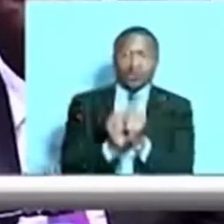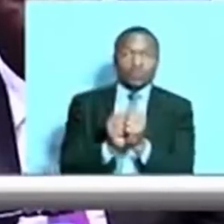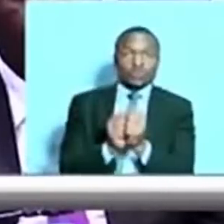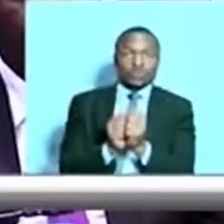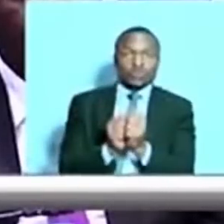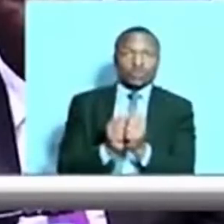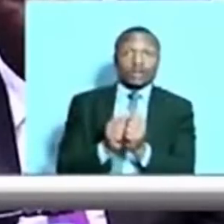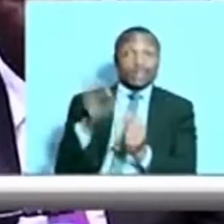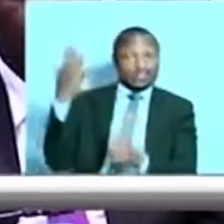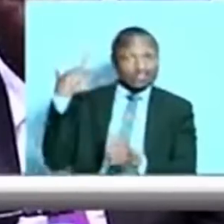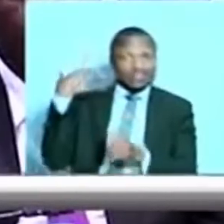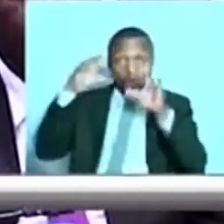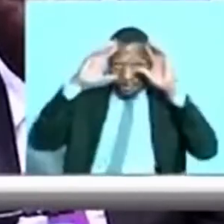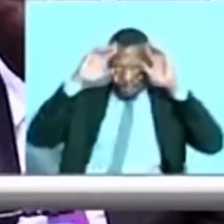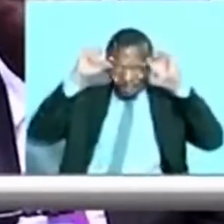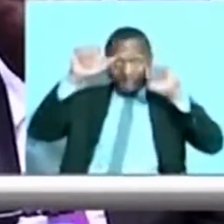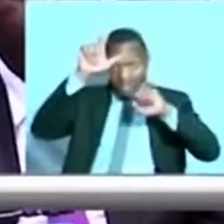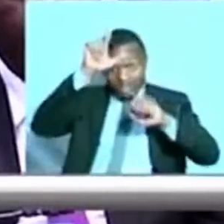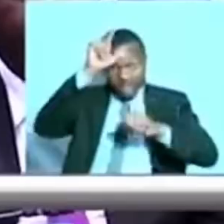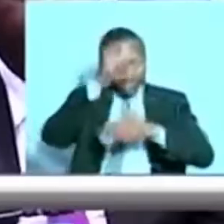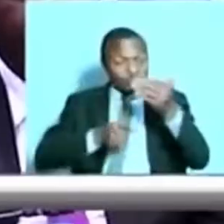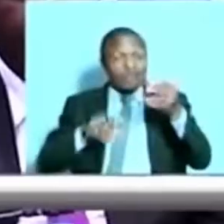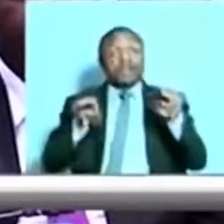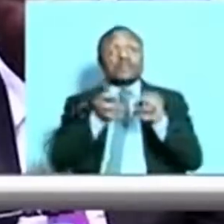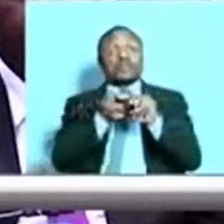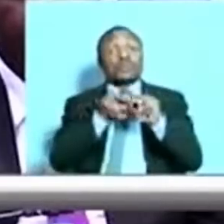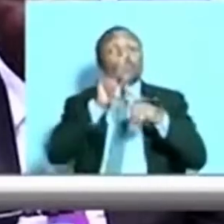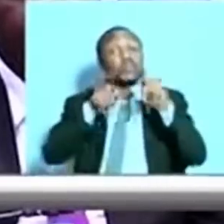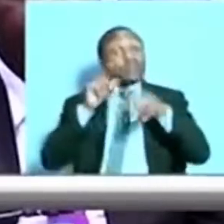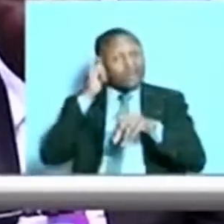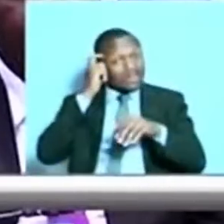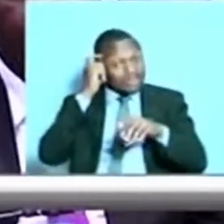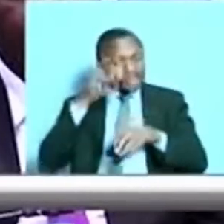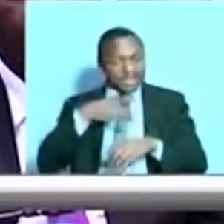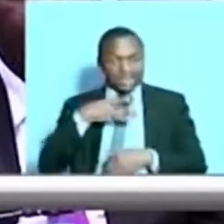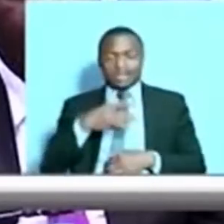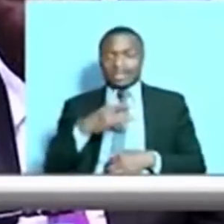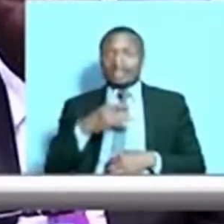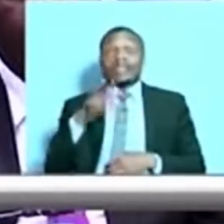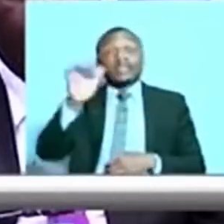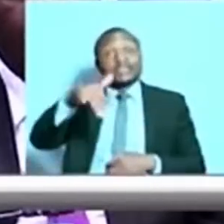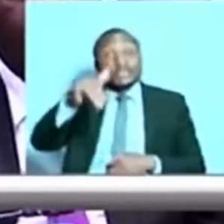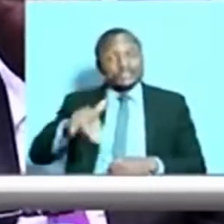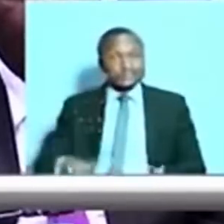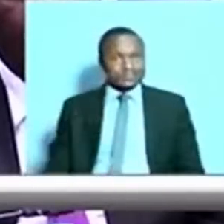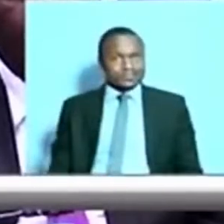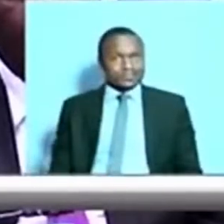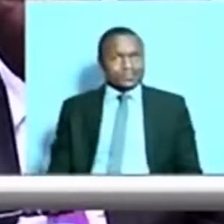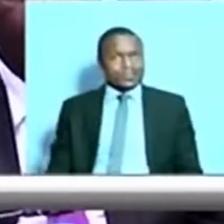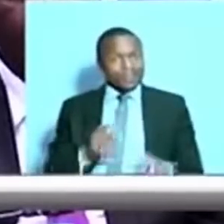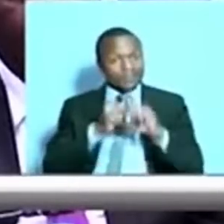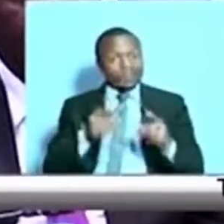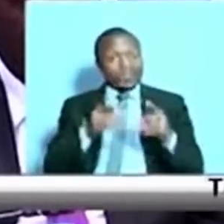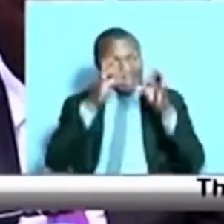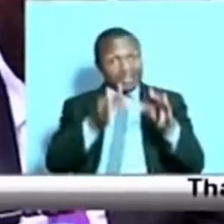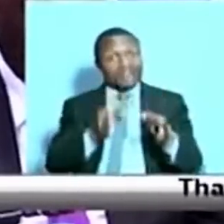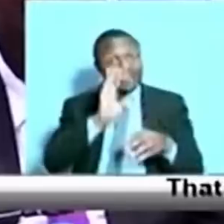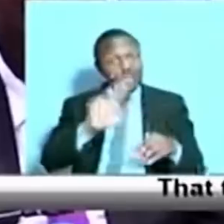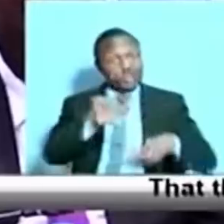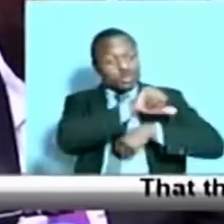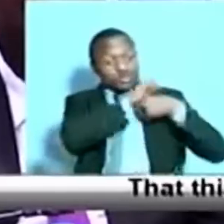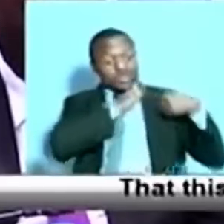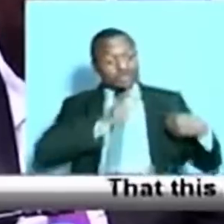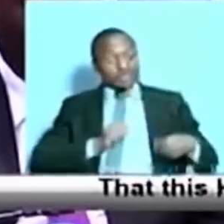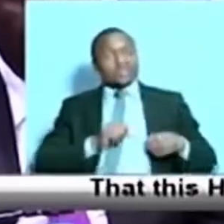Lungu. That's what normal people think like, yes. But look, even when your heart is so large, it